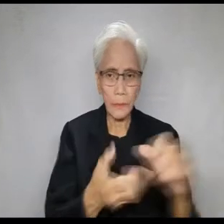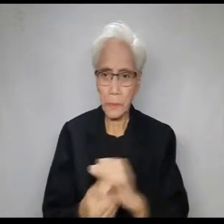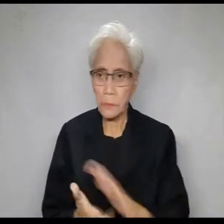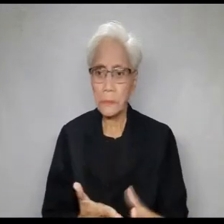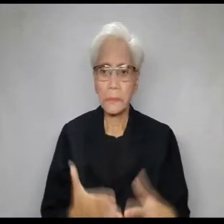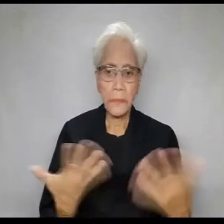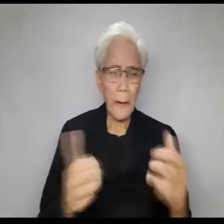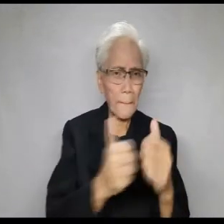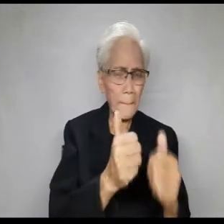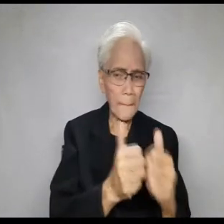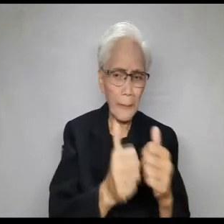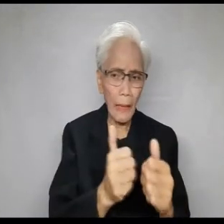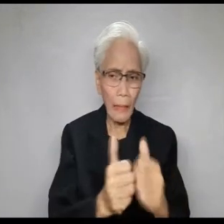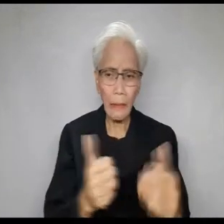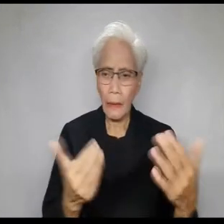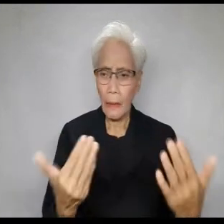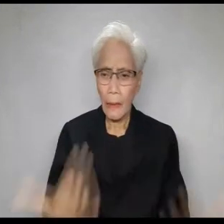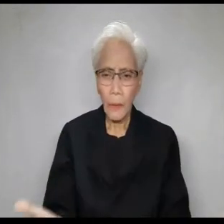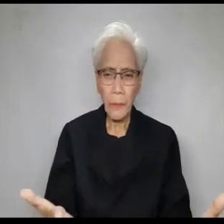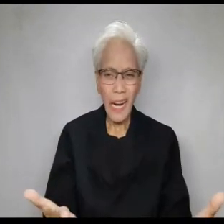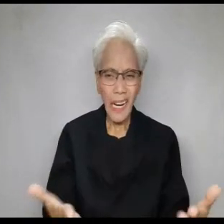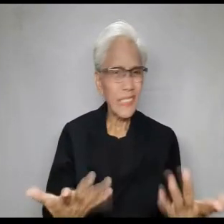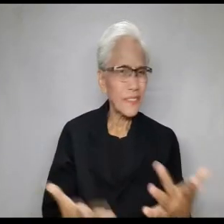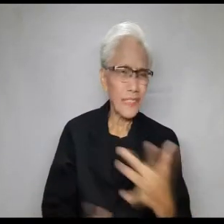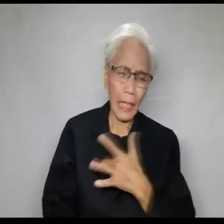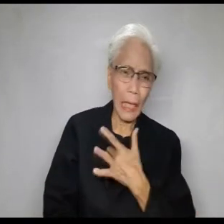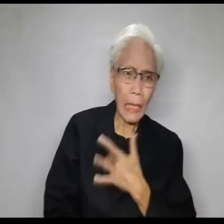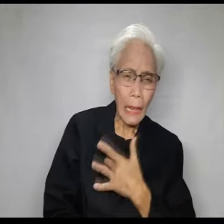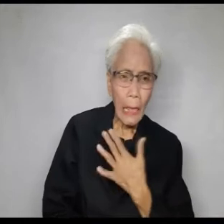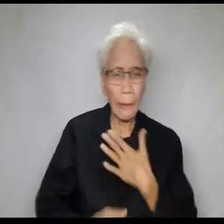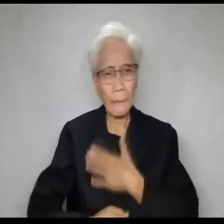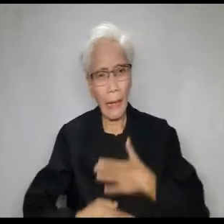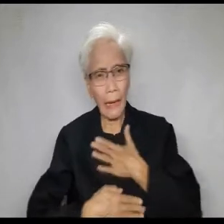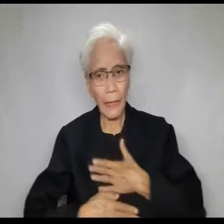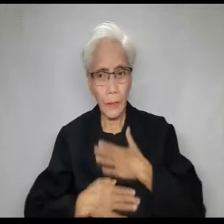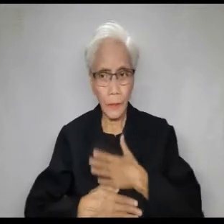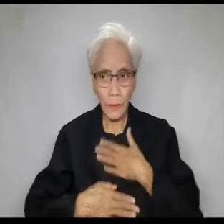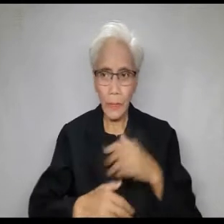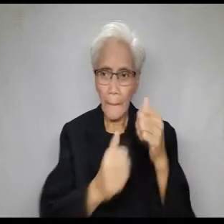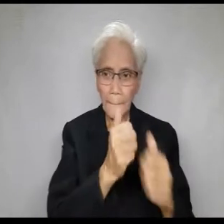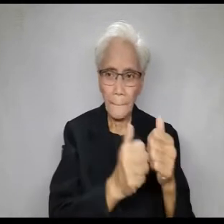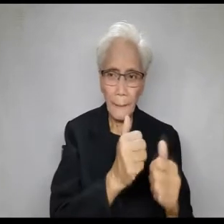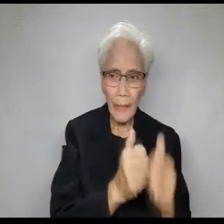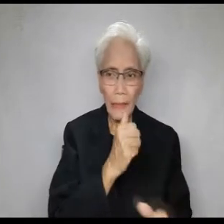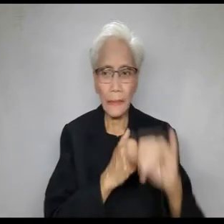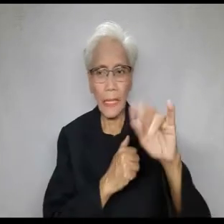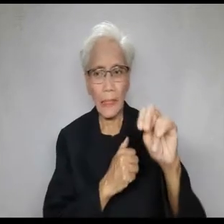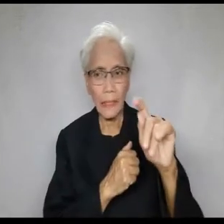or consumption. It means dissolute indulgence in sensual pleasure. It